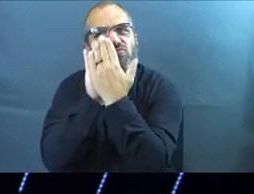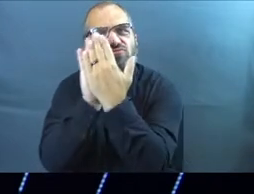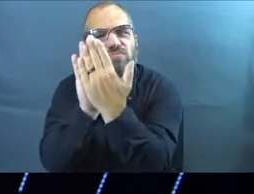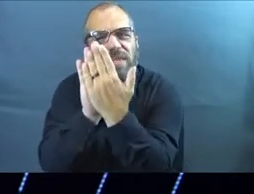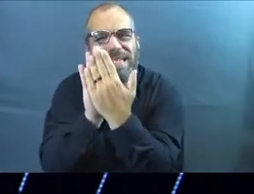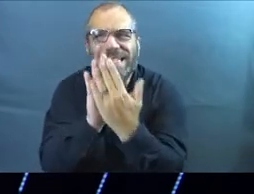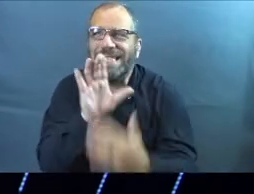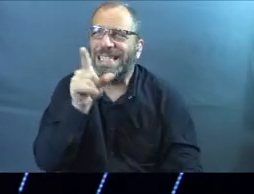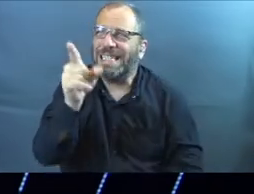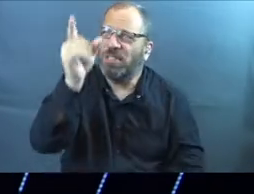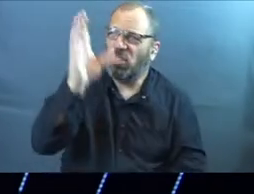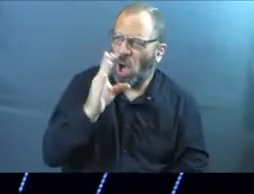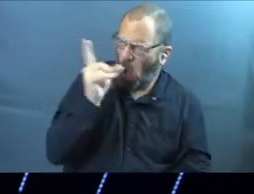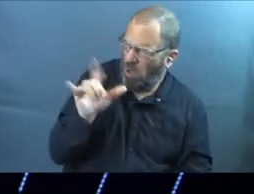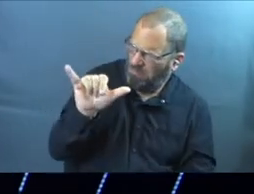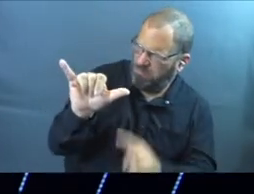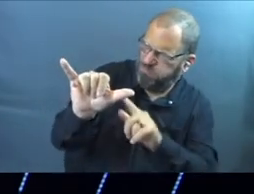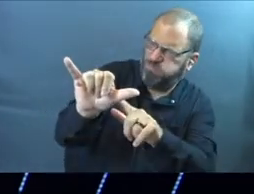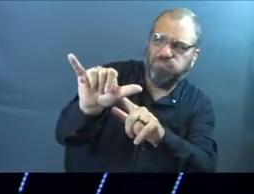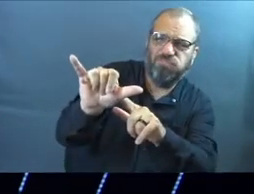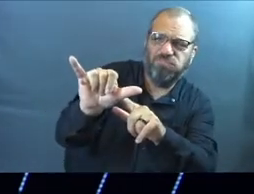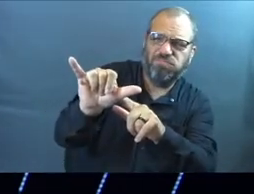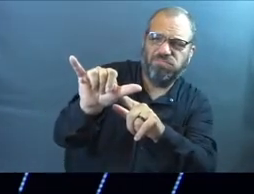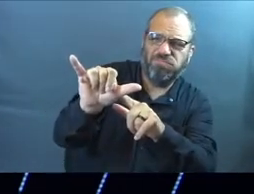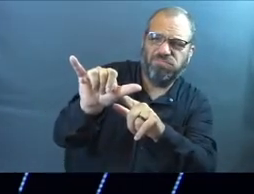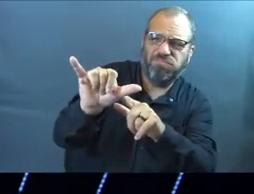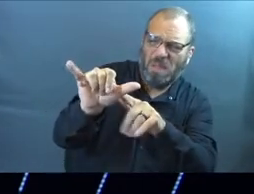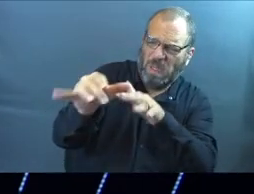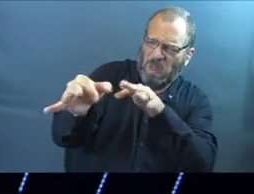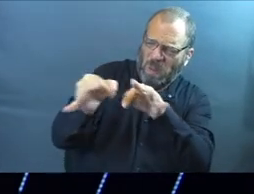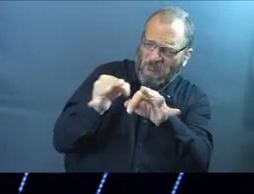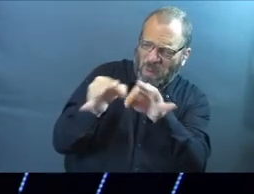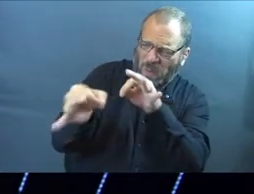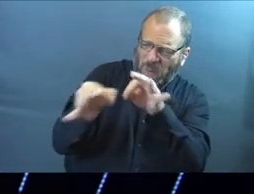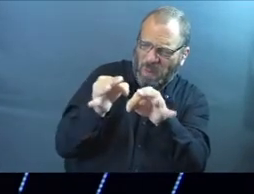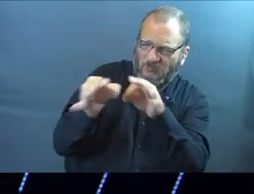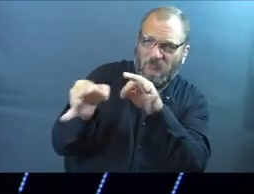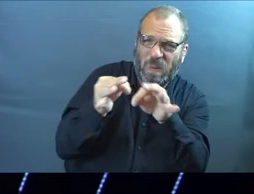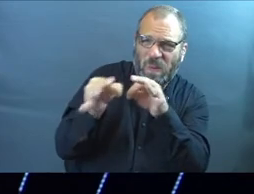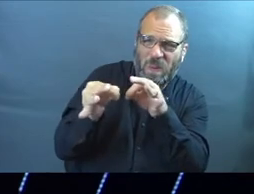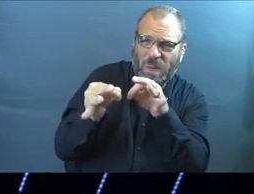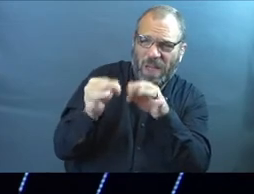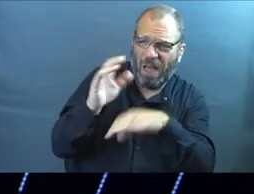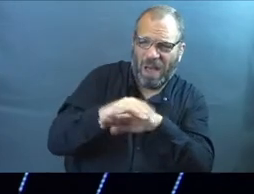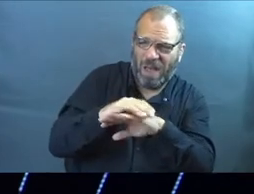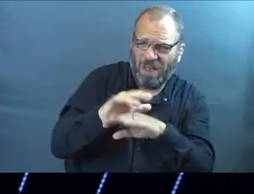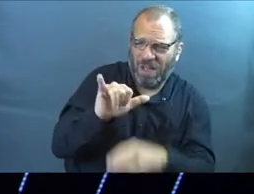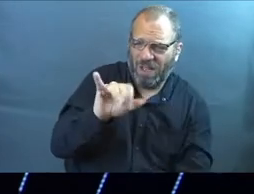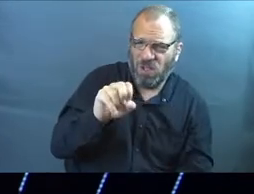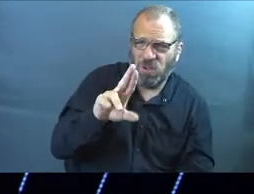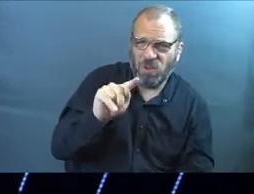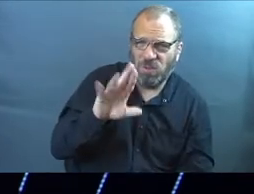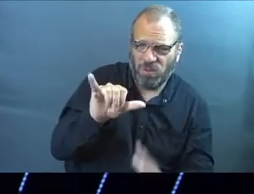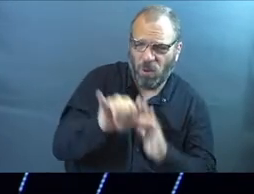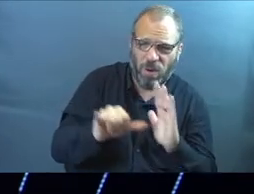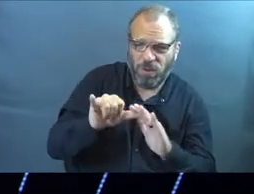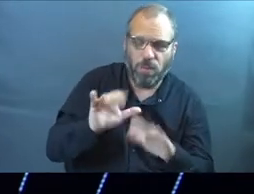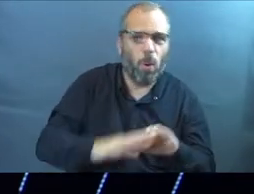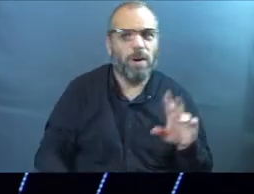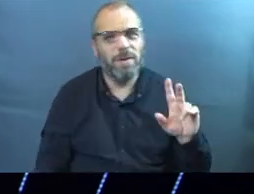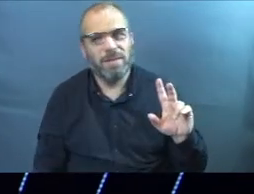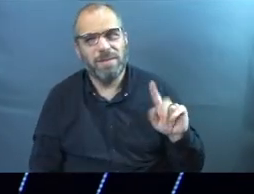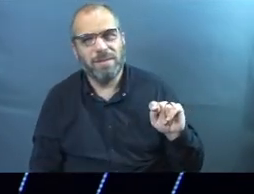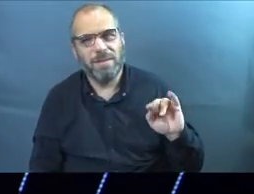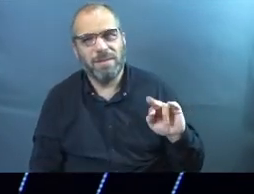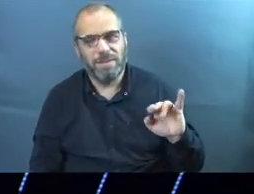And this infinite God cannot be shallowly described in a 30-second YouTube video or TikTok.